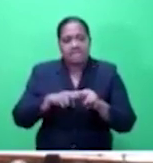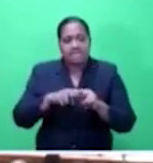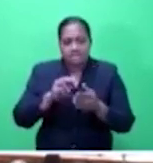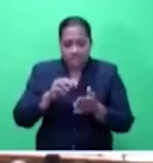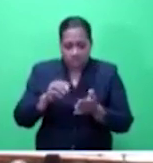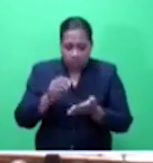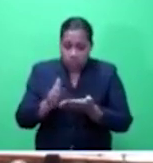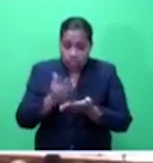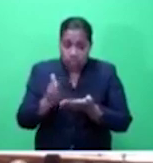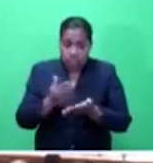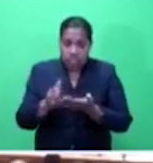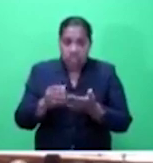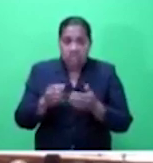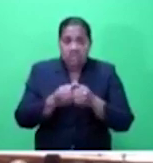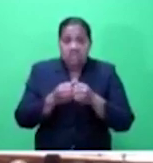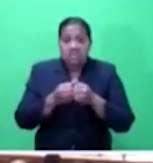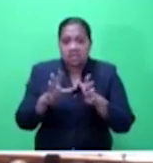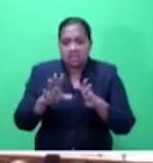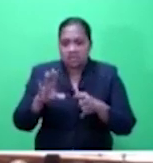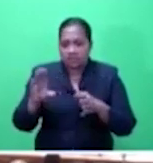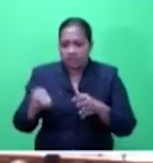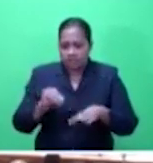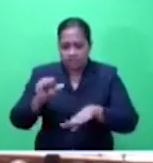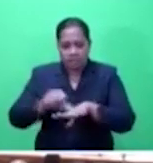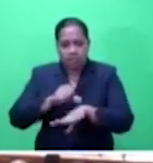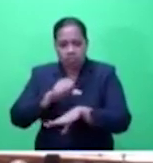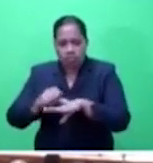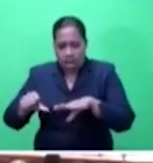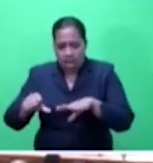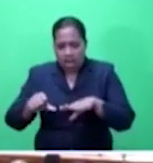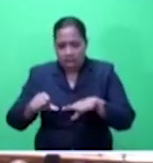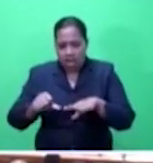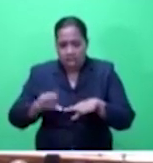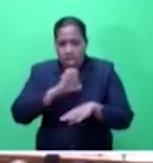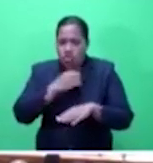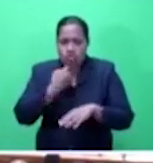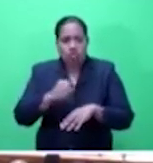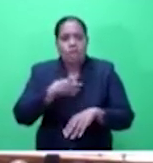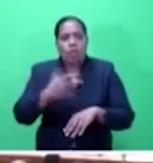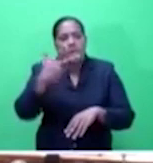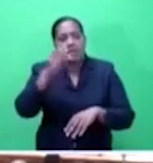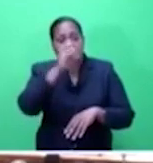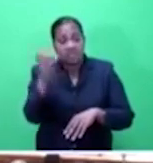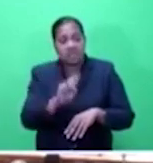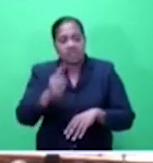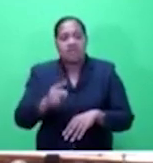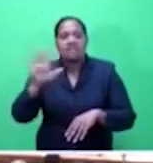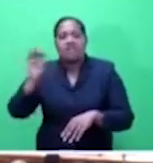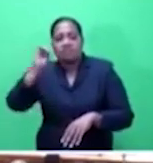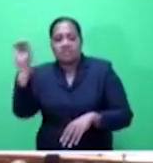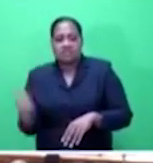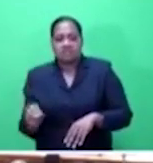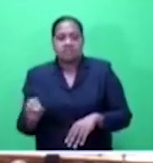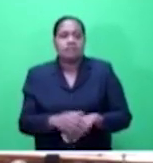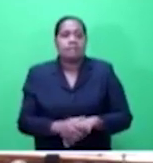April 2020 through December 31st, 2020, putting $80 million in the pockets of Fijian workers